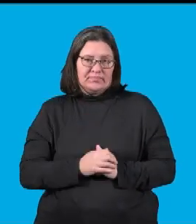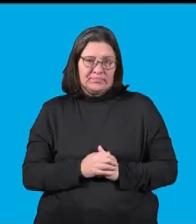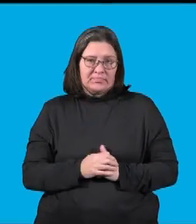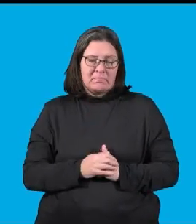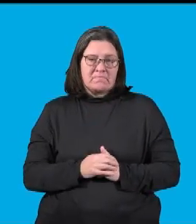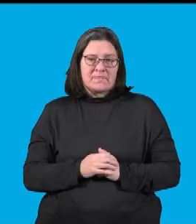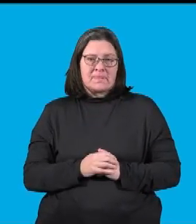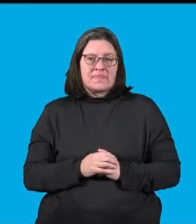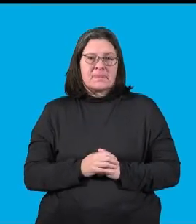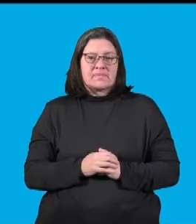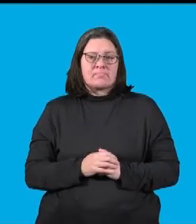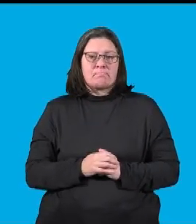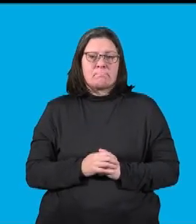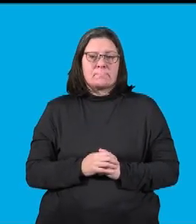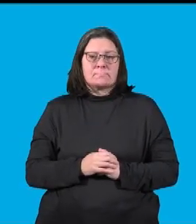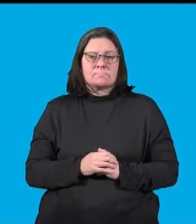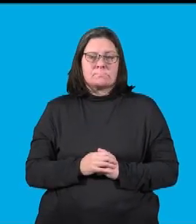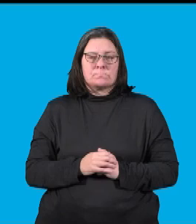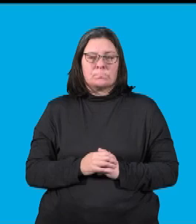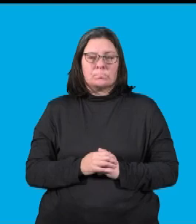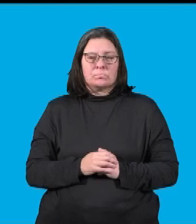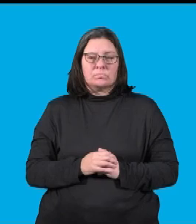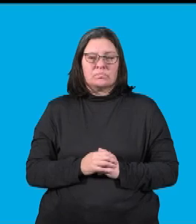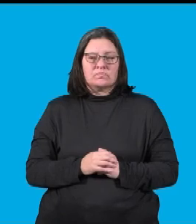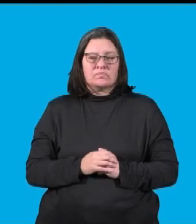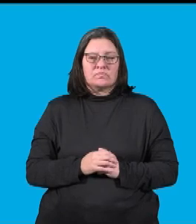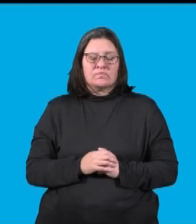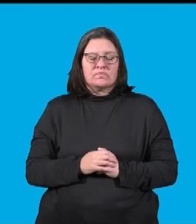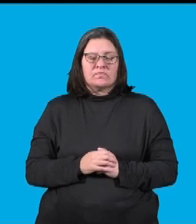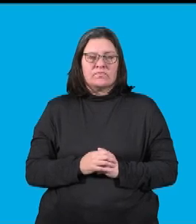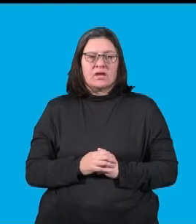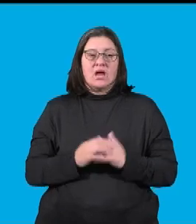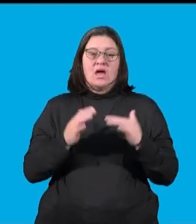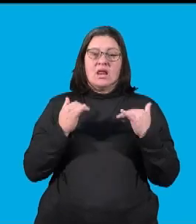and y is 0. Okay.